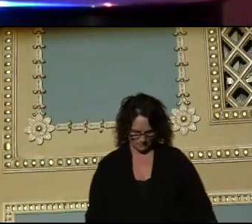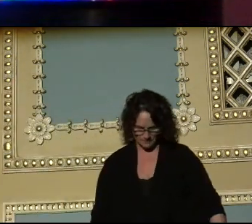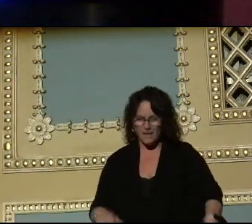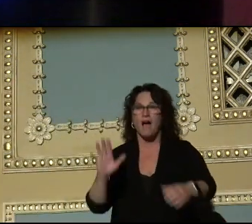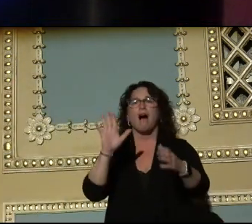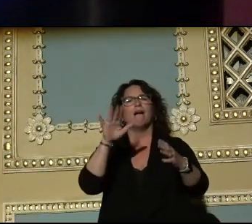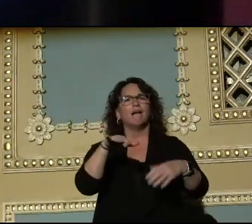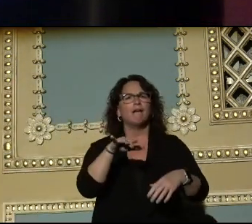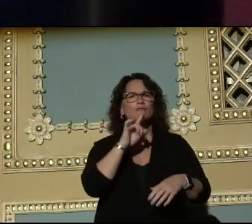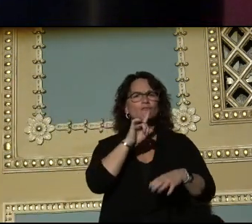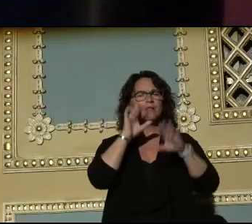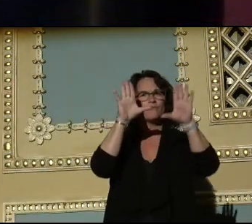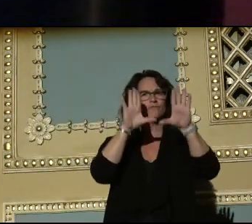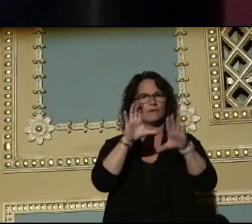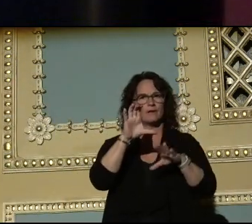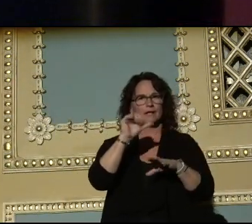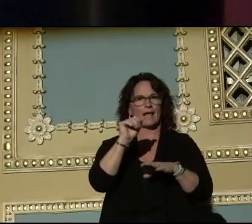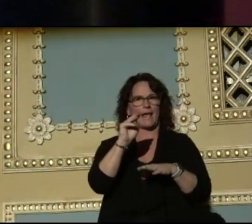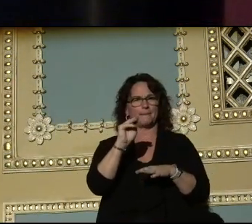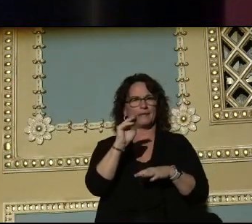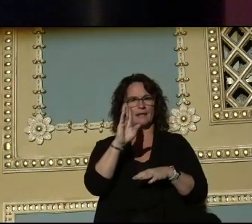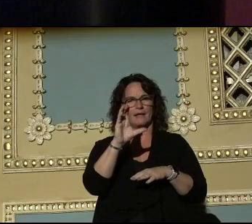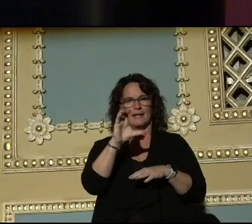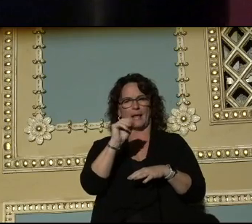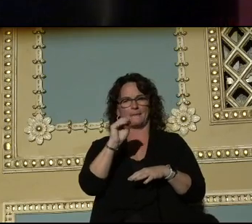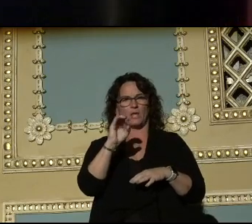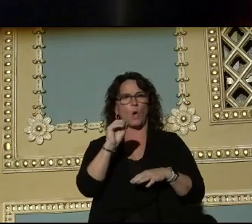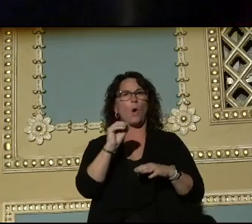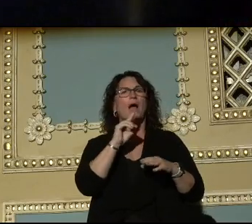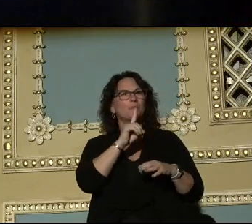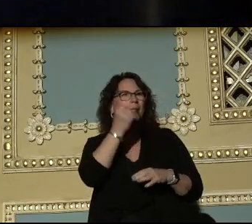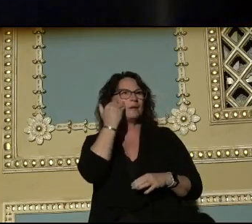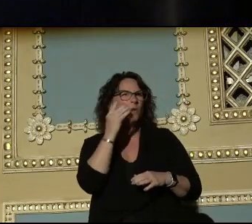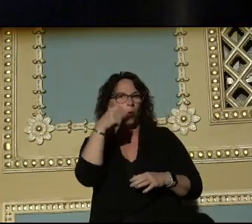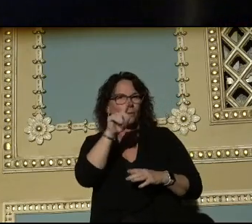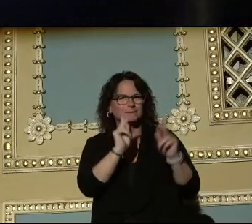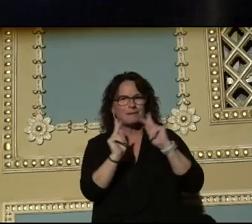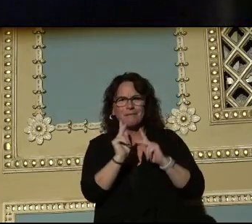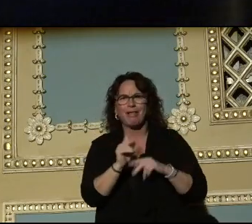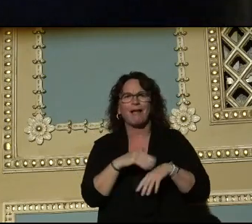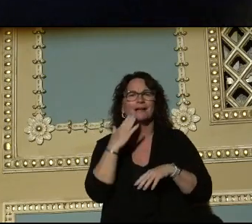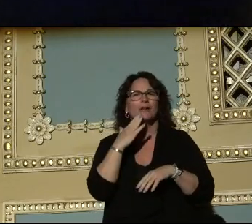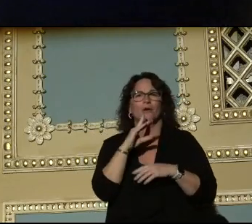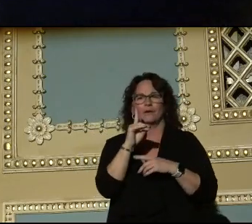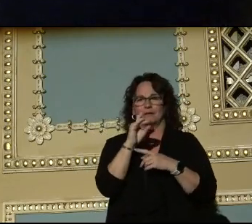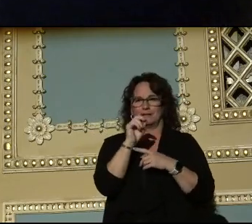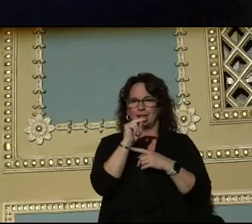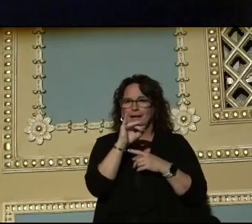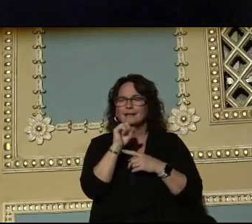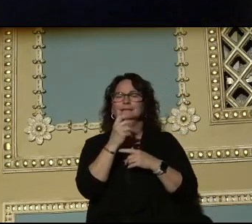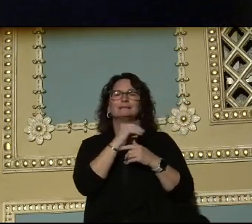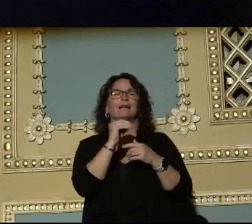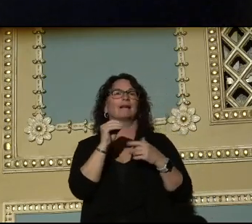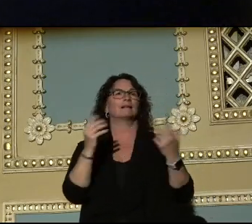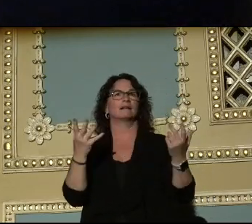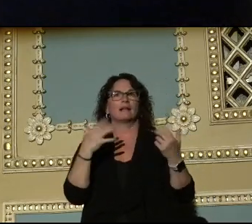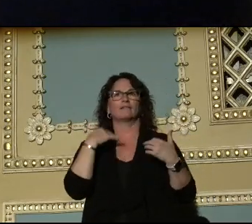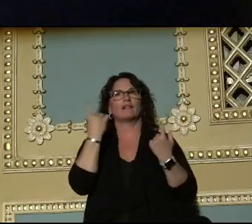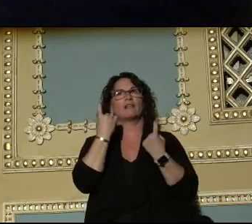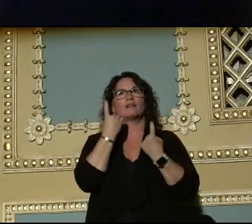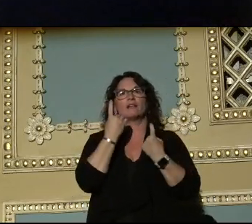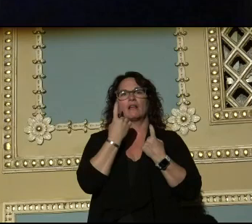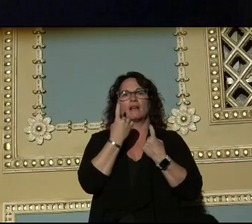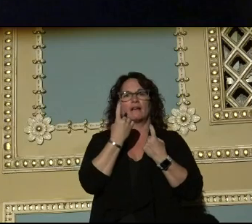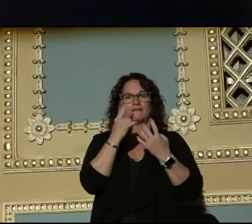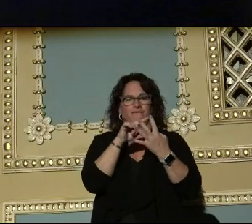Now those are some great cameos. It's so cool that I get to actually know these people. I know Dennis and God, now I got to think. There was